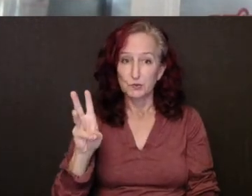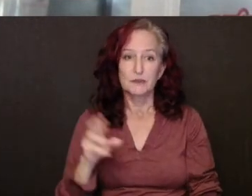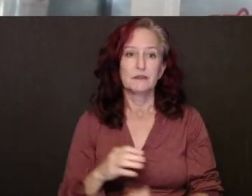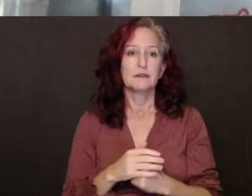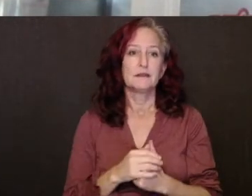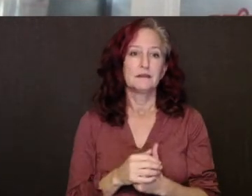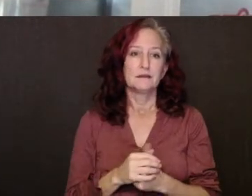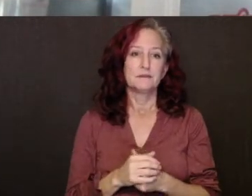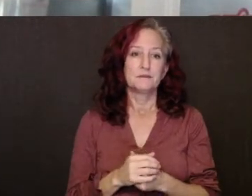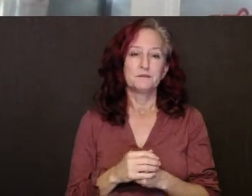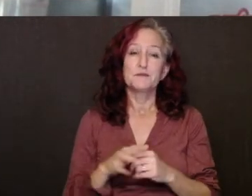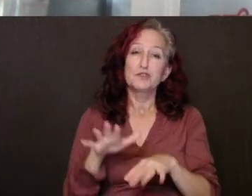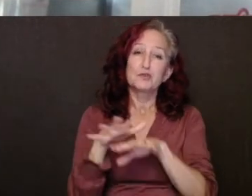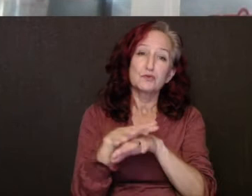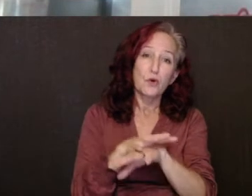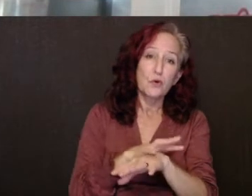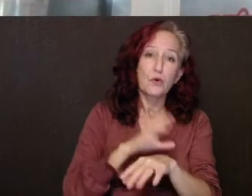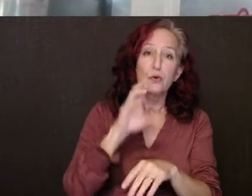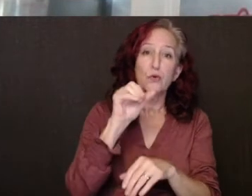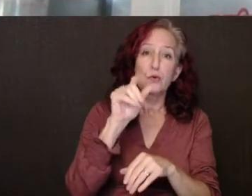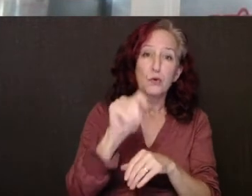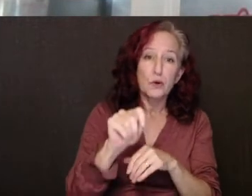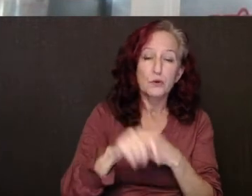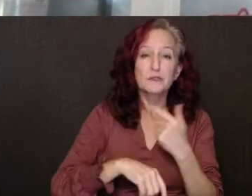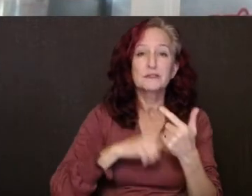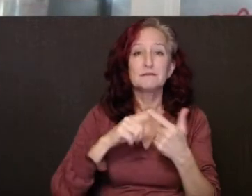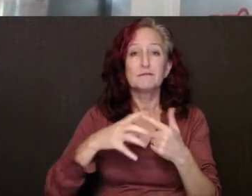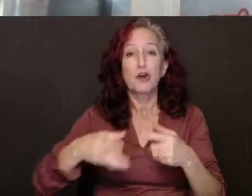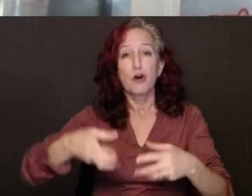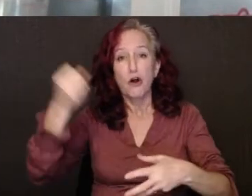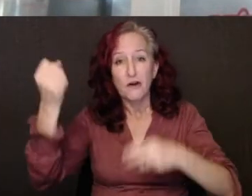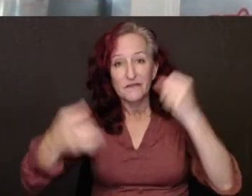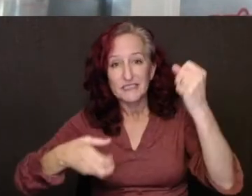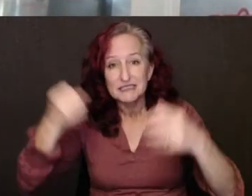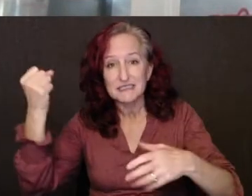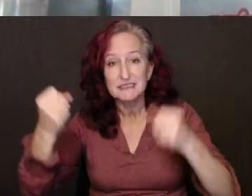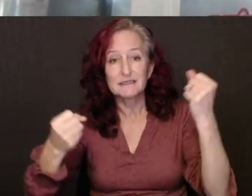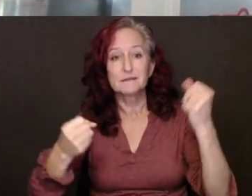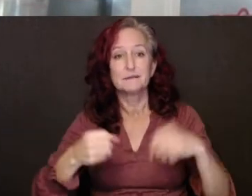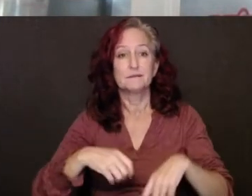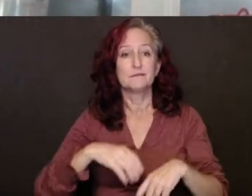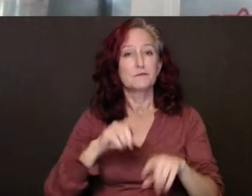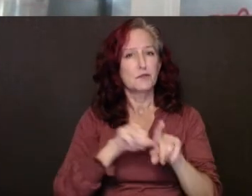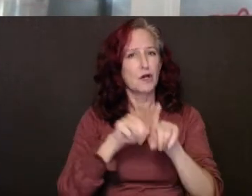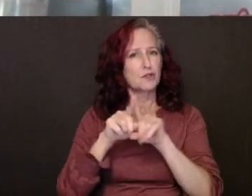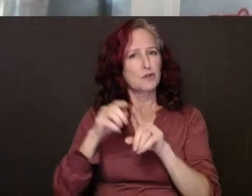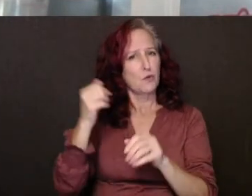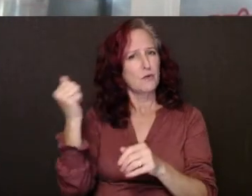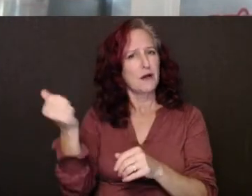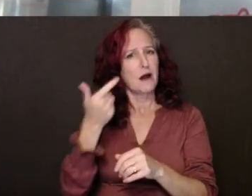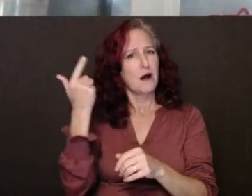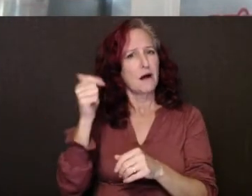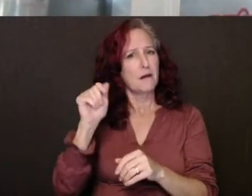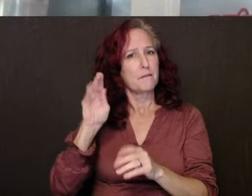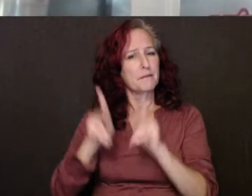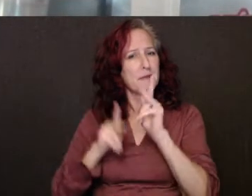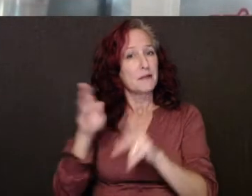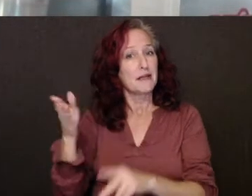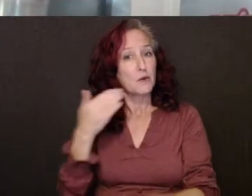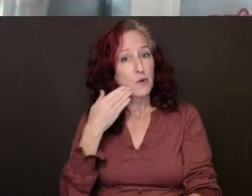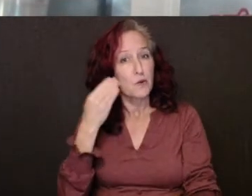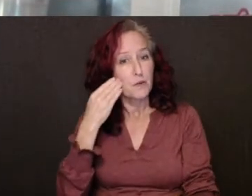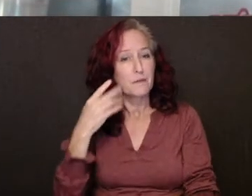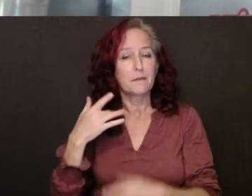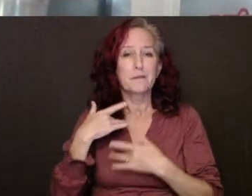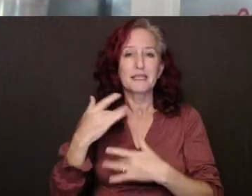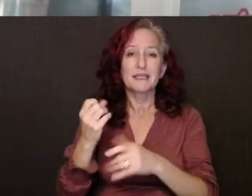definitely you would have hominy. And so it's called a traditional hominy stew. Only reason why is because it is